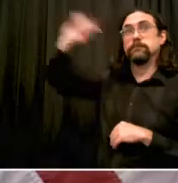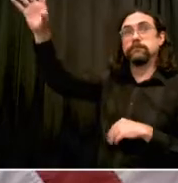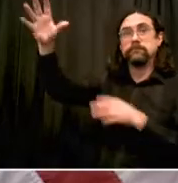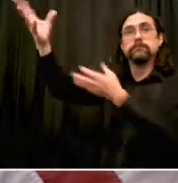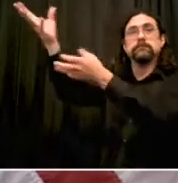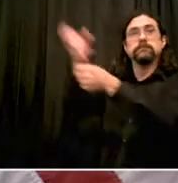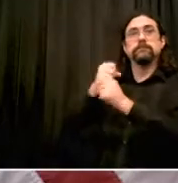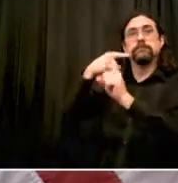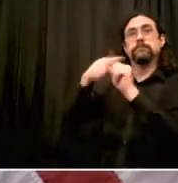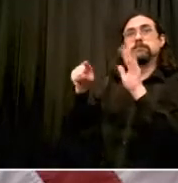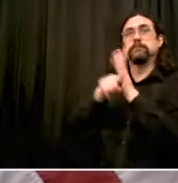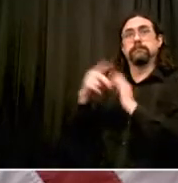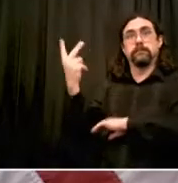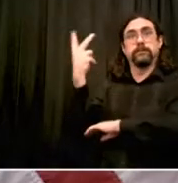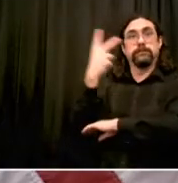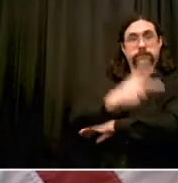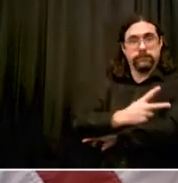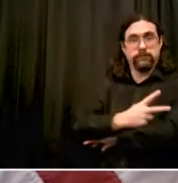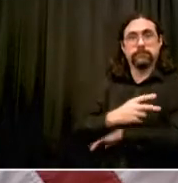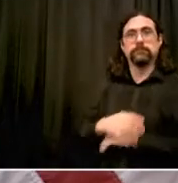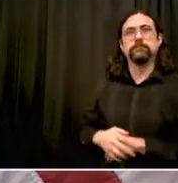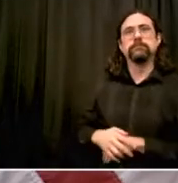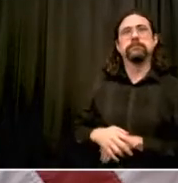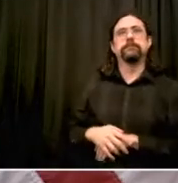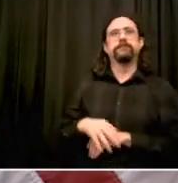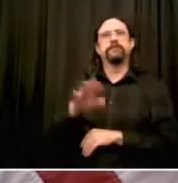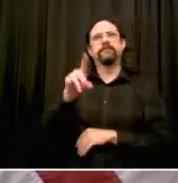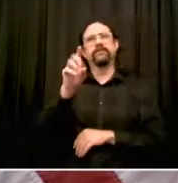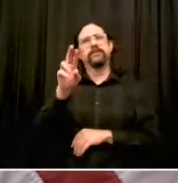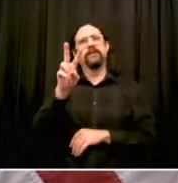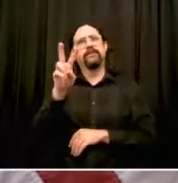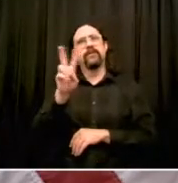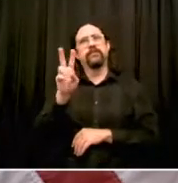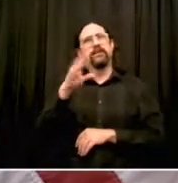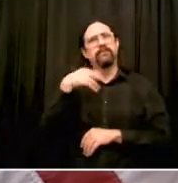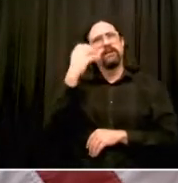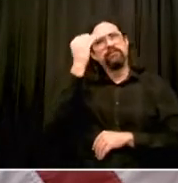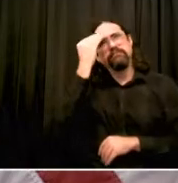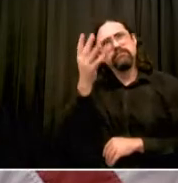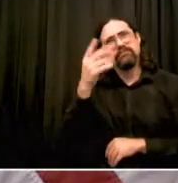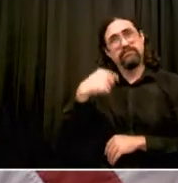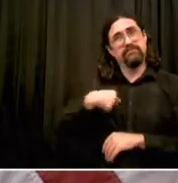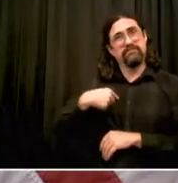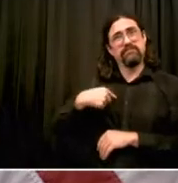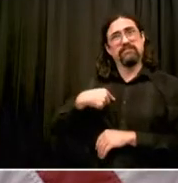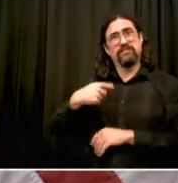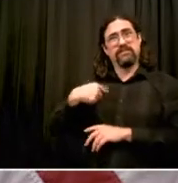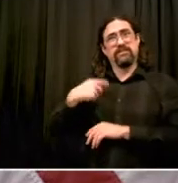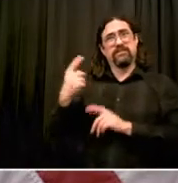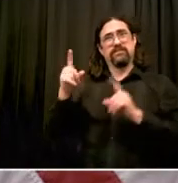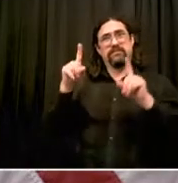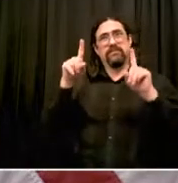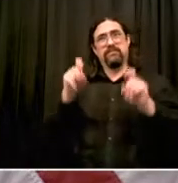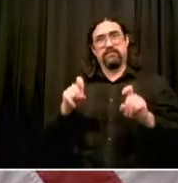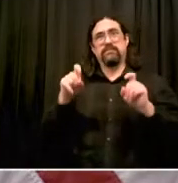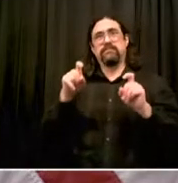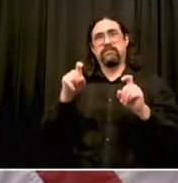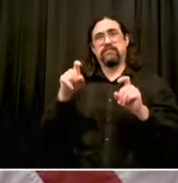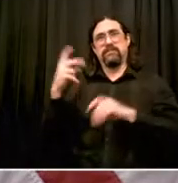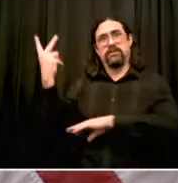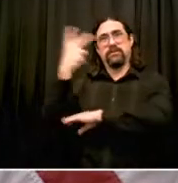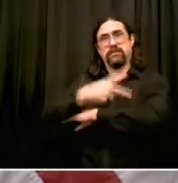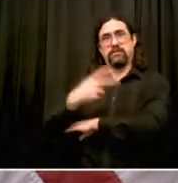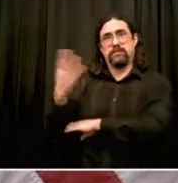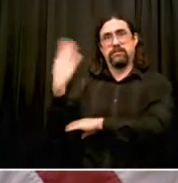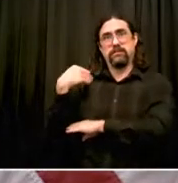data. And I'm wondering what it came down from. Dr. Long or Verma cited that it was much worse. So what has